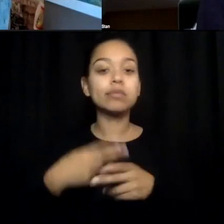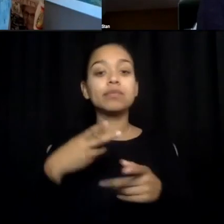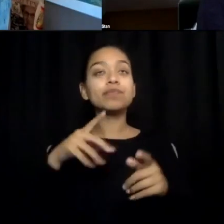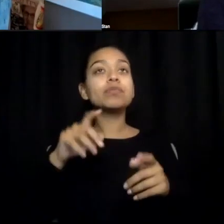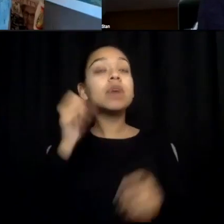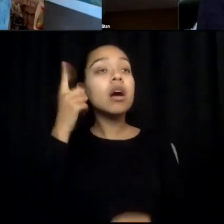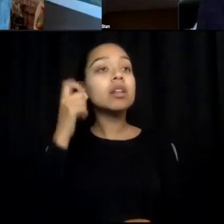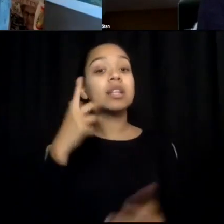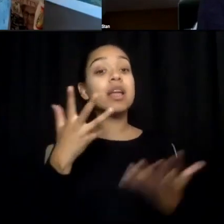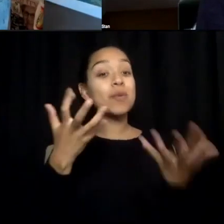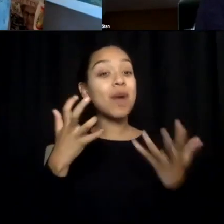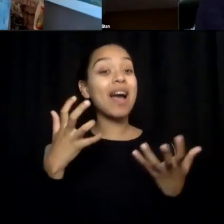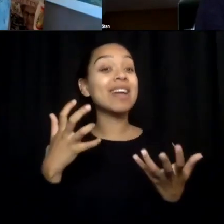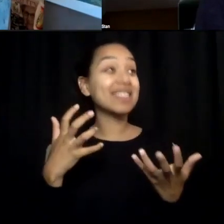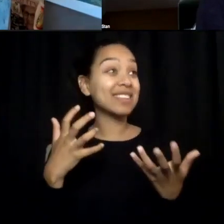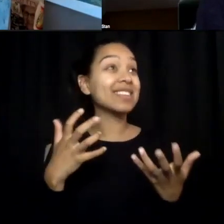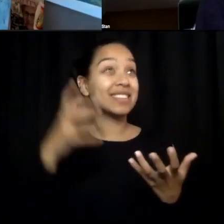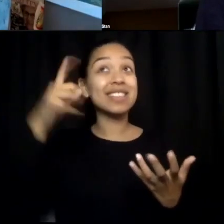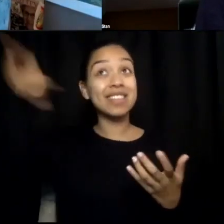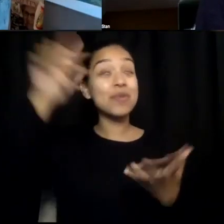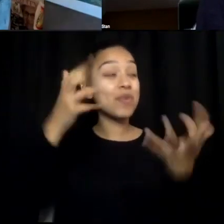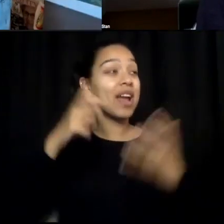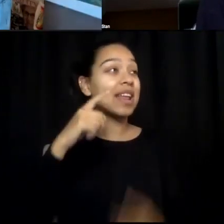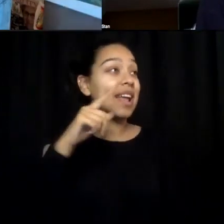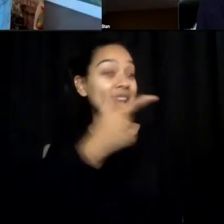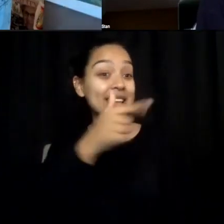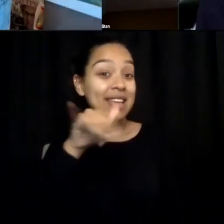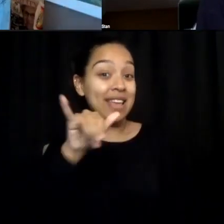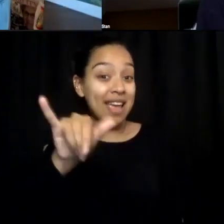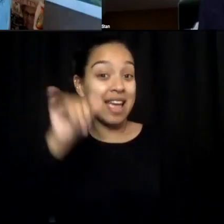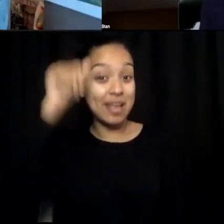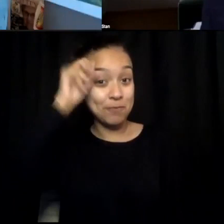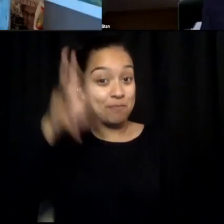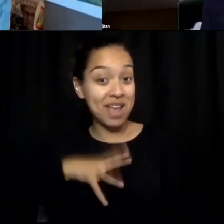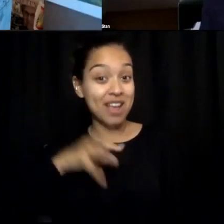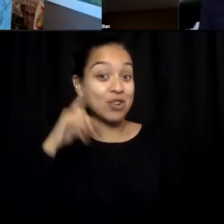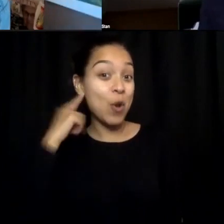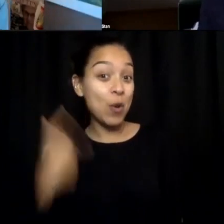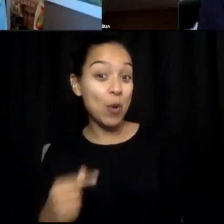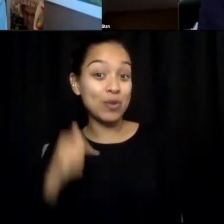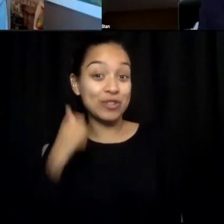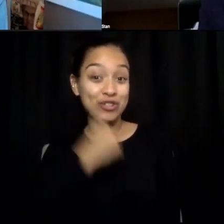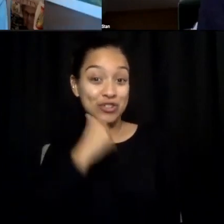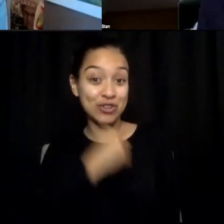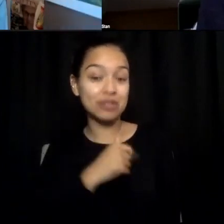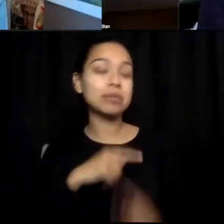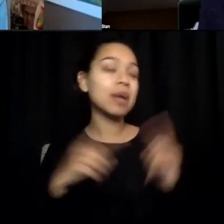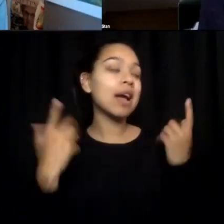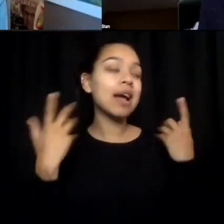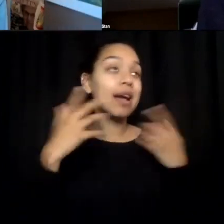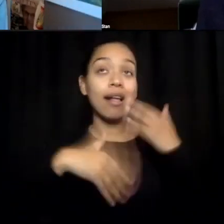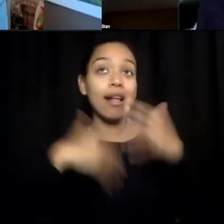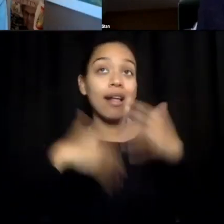Girls. Yeah. And we wrote the pilot and we did a reading in my house. And then they said they didn't have money to make us a